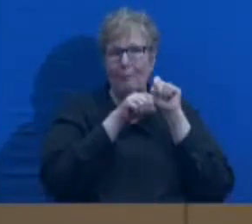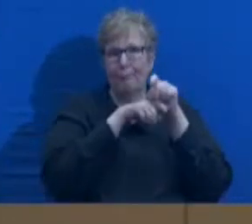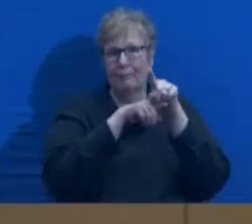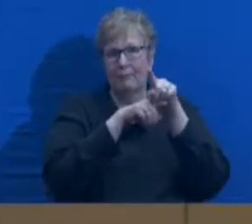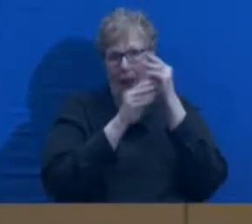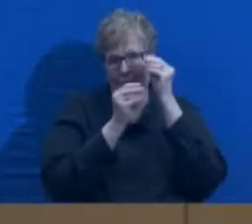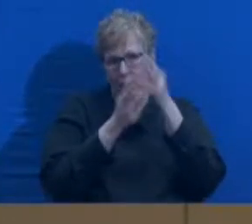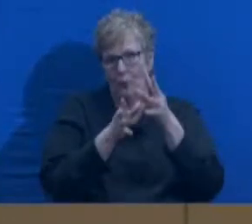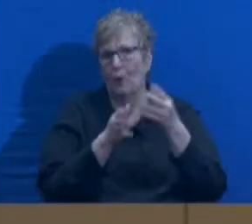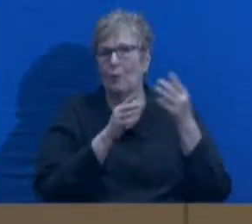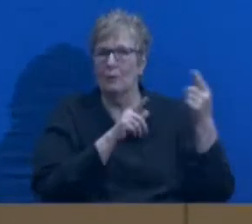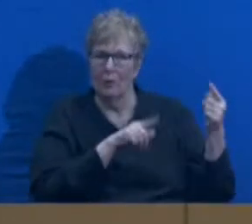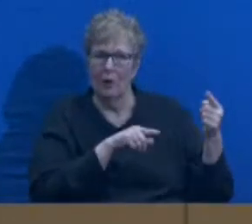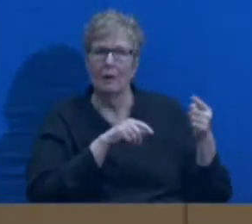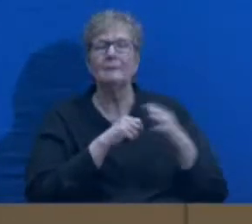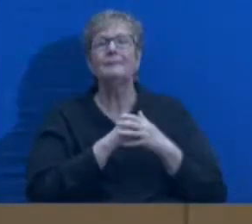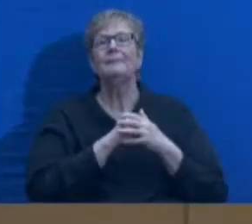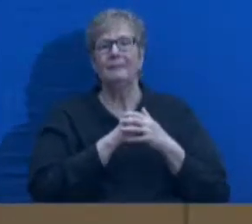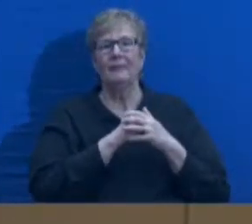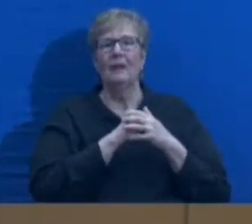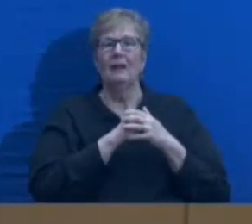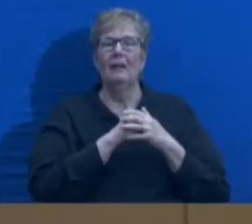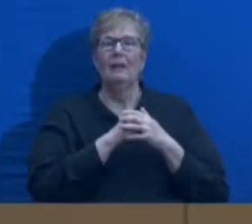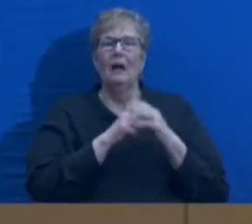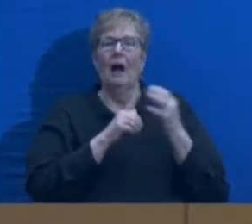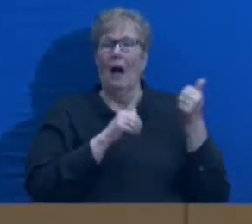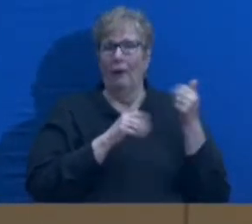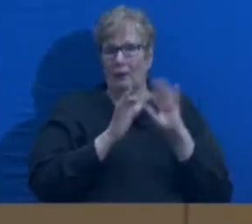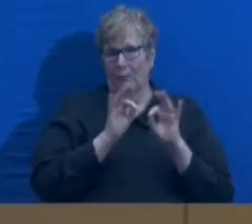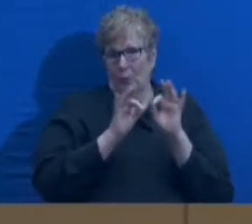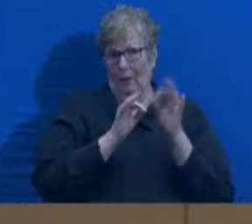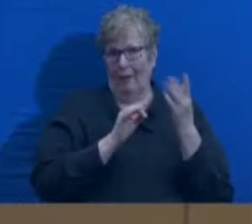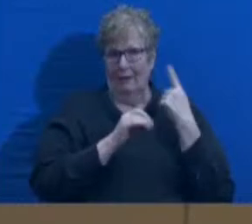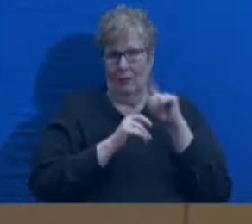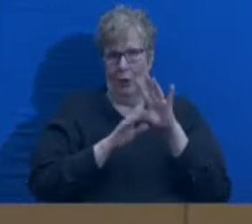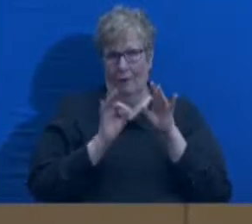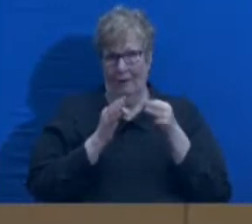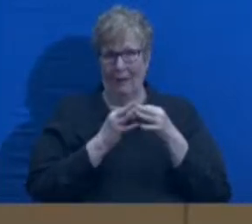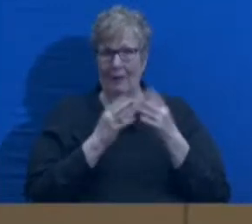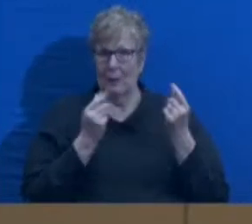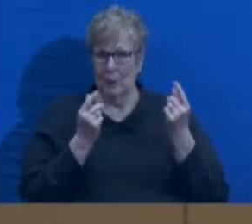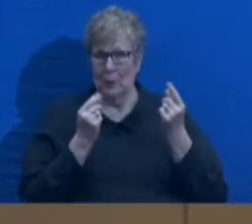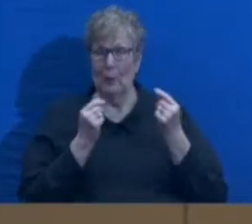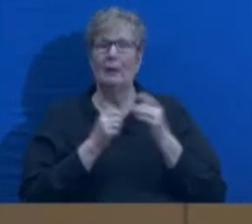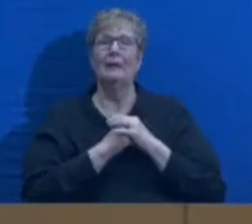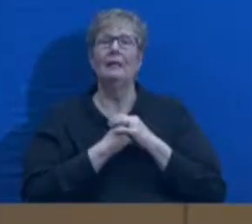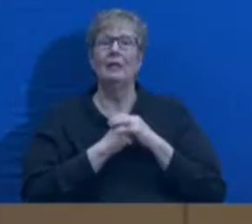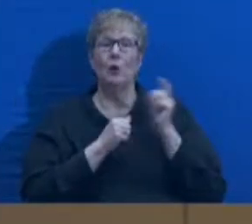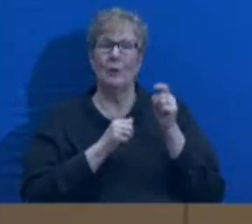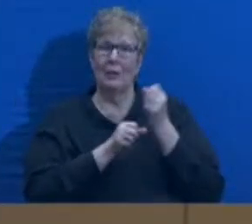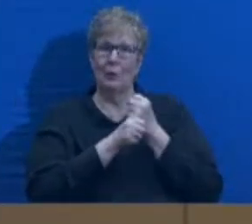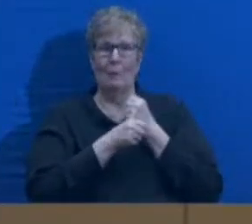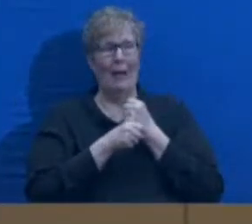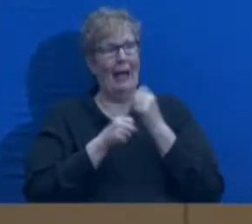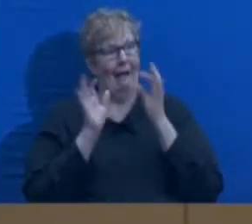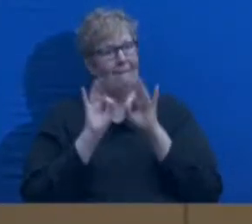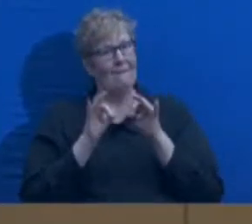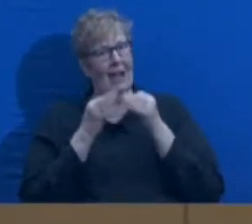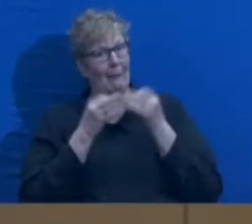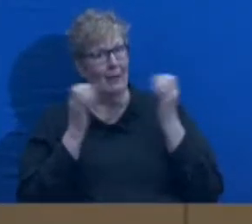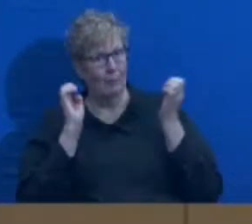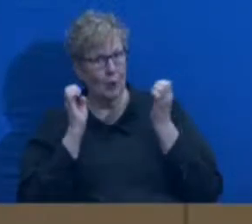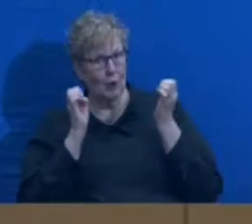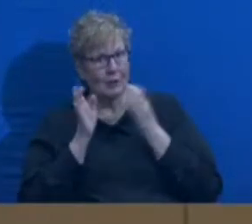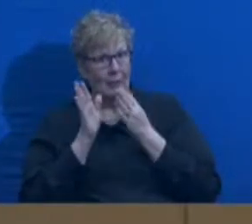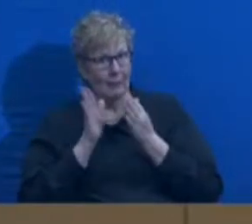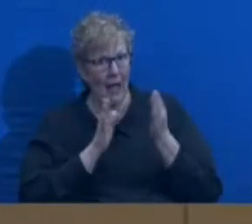Our other important preparedness activities for yourself and your family are to create a family emergency plan